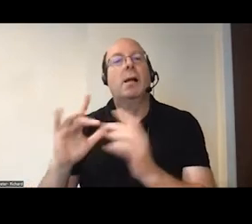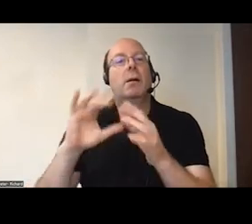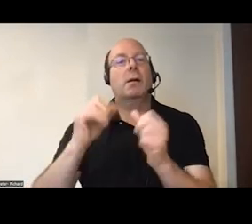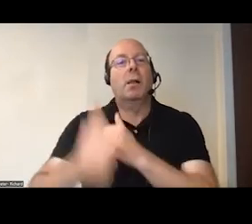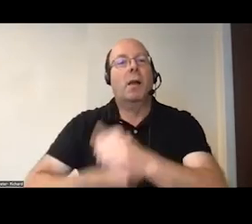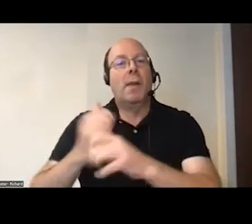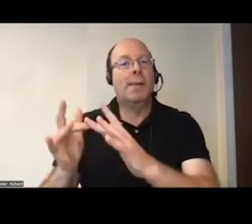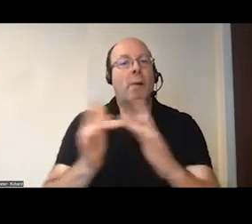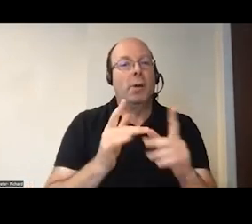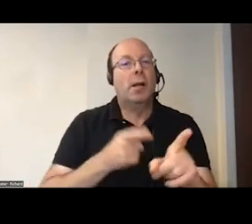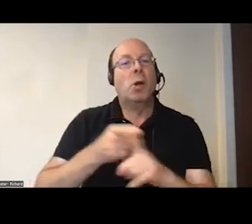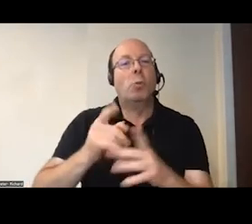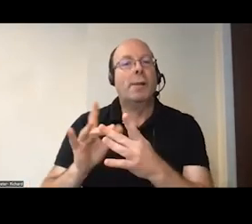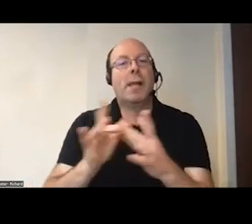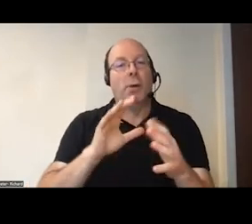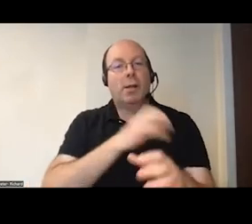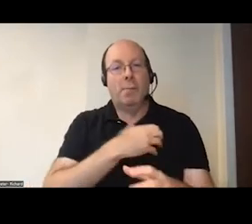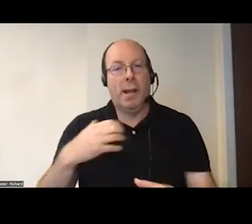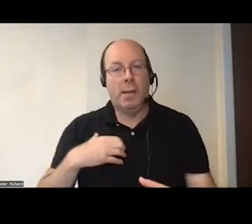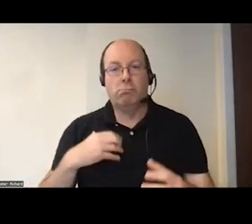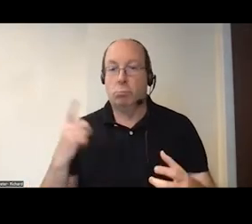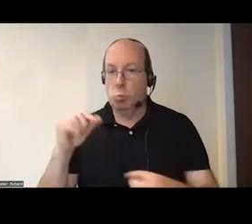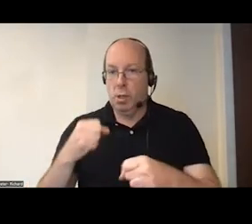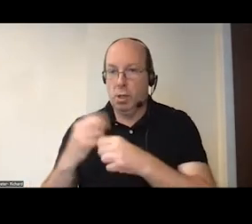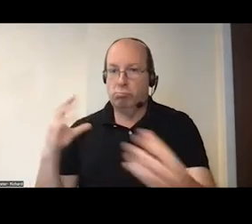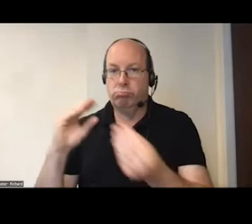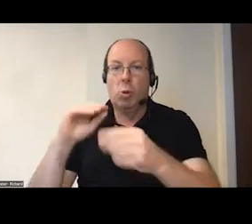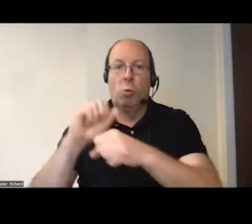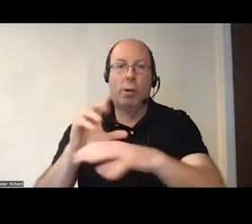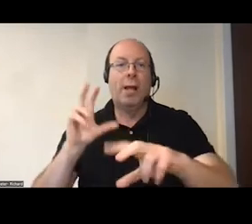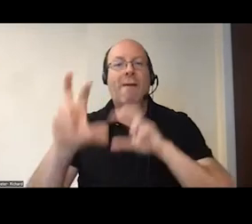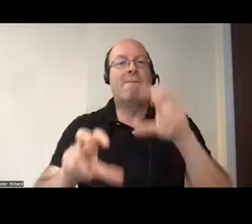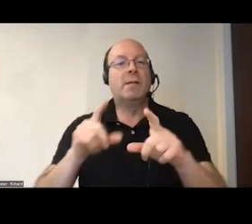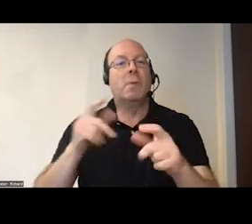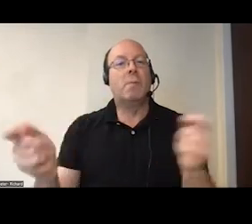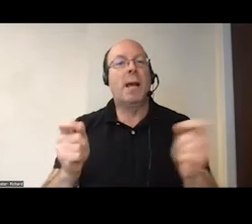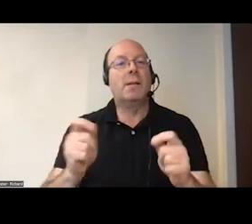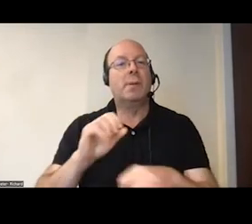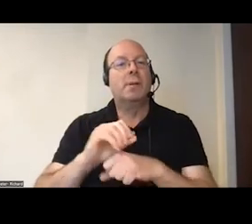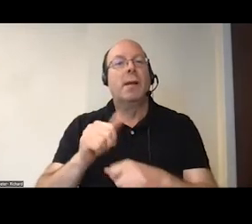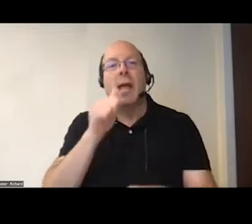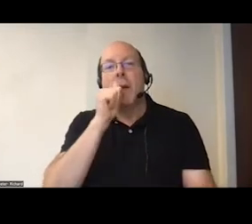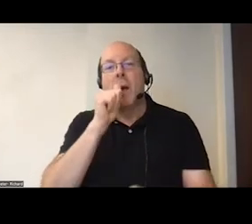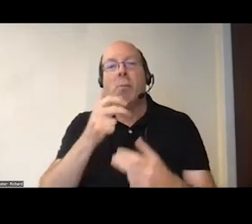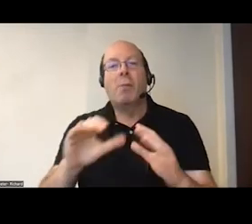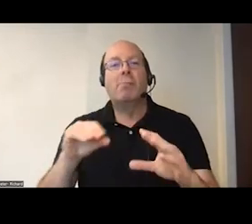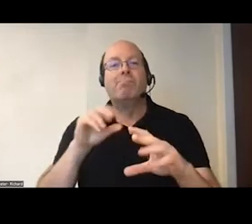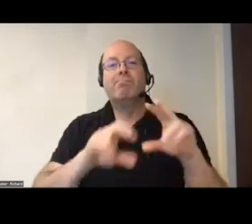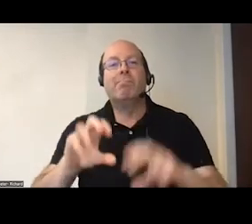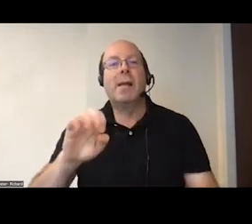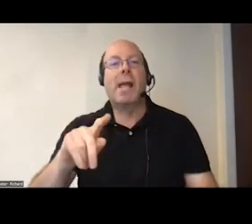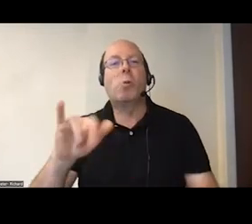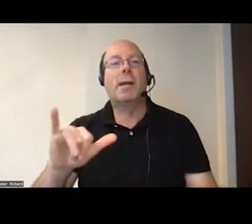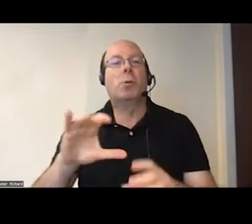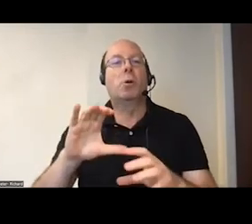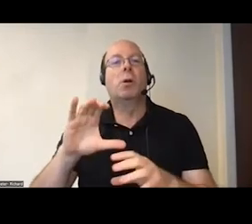Career Networking Committee. I've spent over 20 years working in the investment management industry and with private equity teams, most recently with the Carlyle Group,